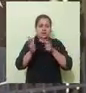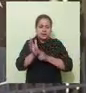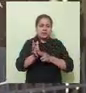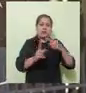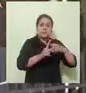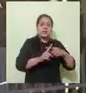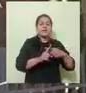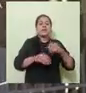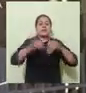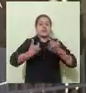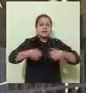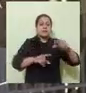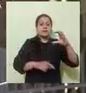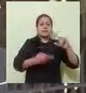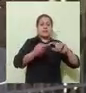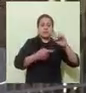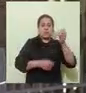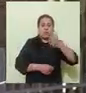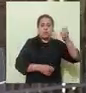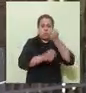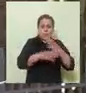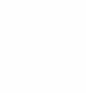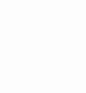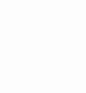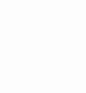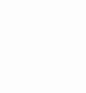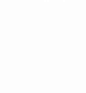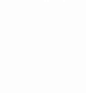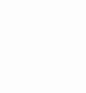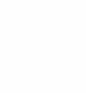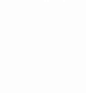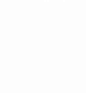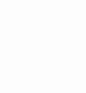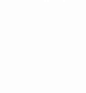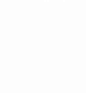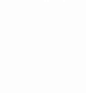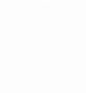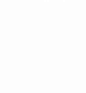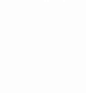Acharya for Election Commission of India and Chief Electoral Officer, Goa.